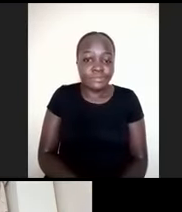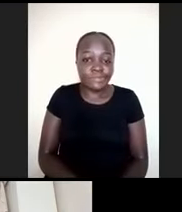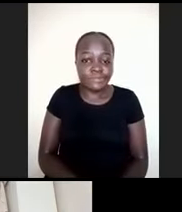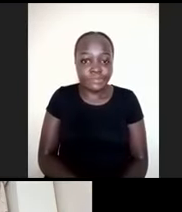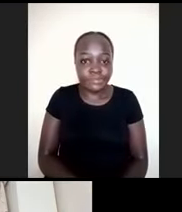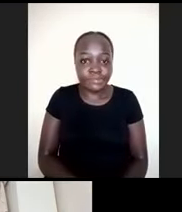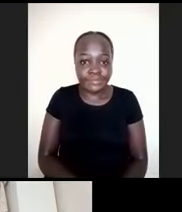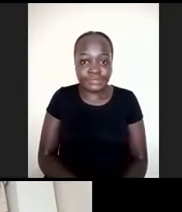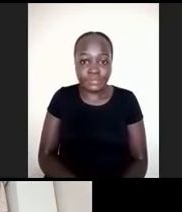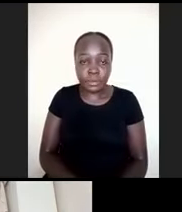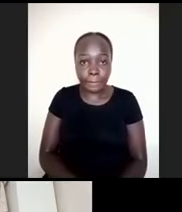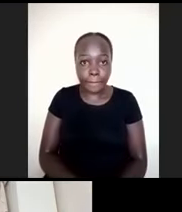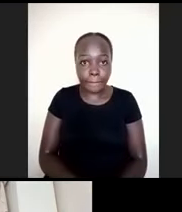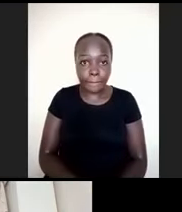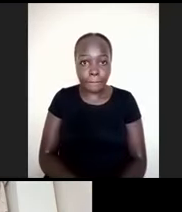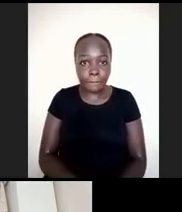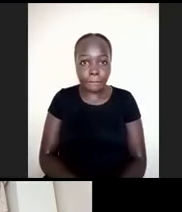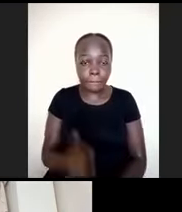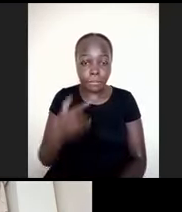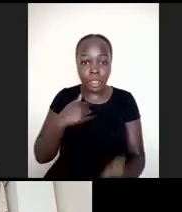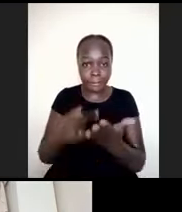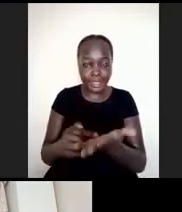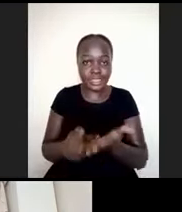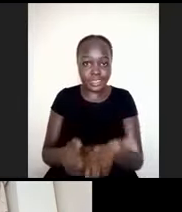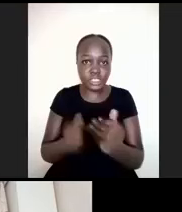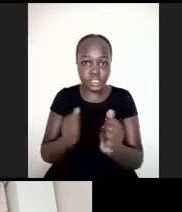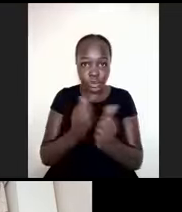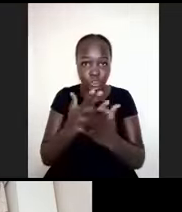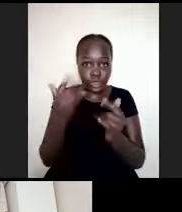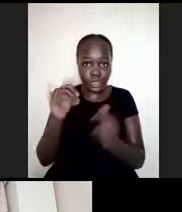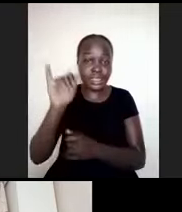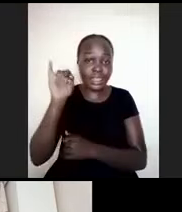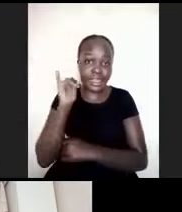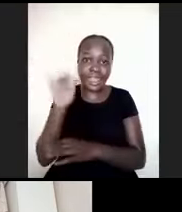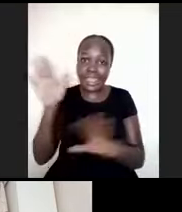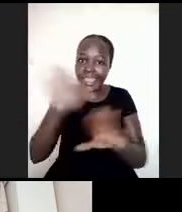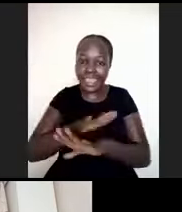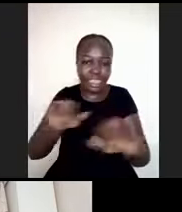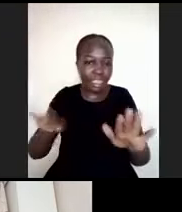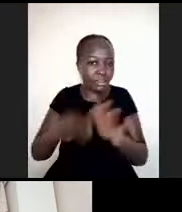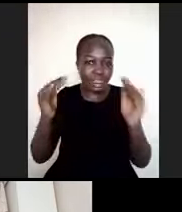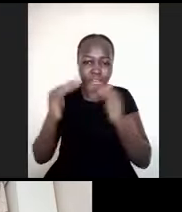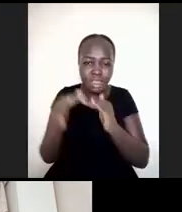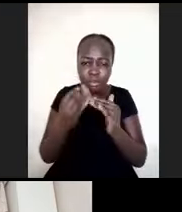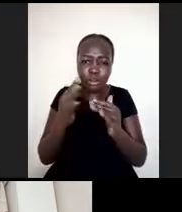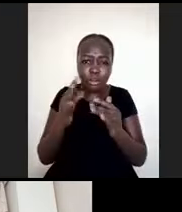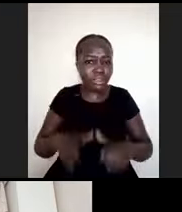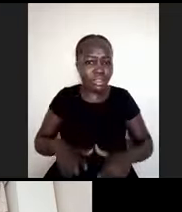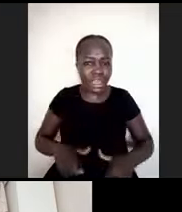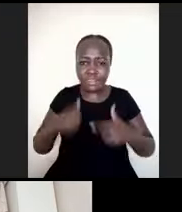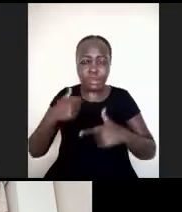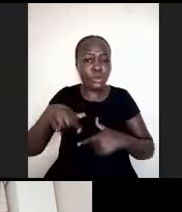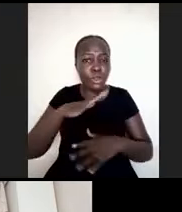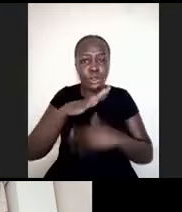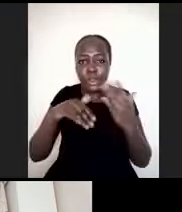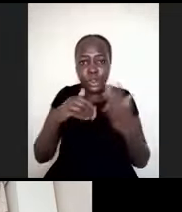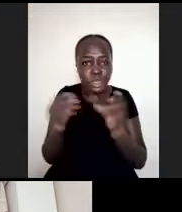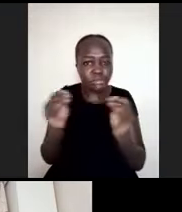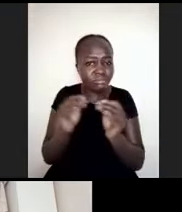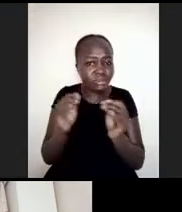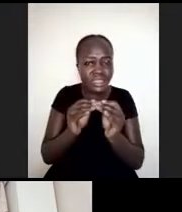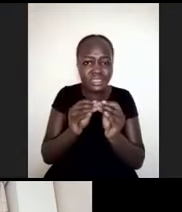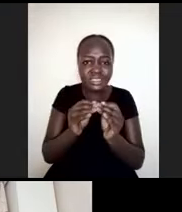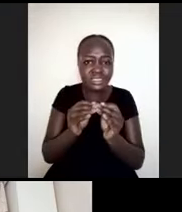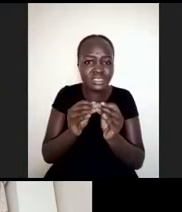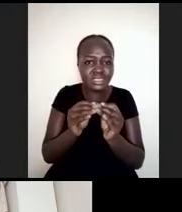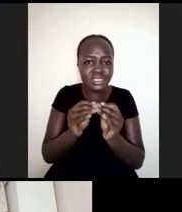I was discussing with Pauline yesterday, you know, every stage of life, we all face peer pressure. You know, we